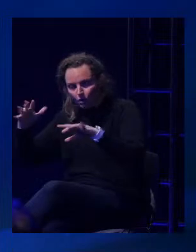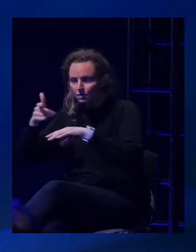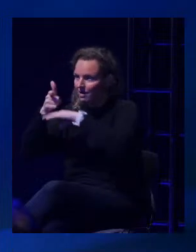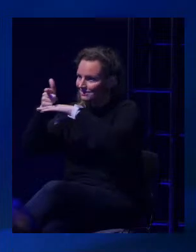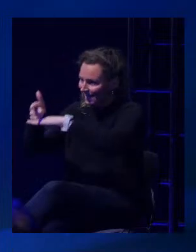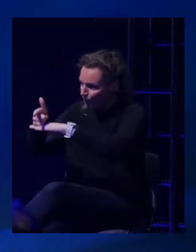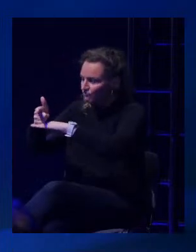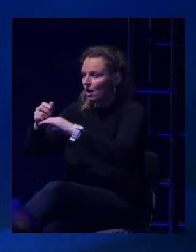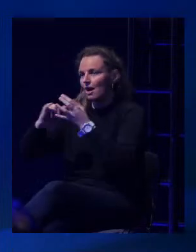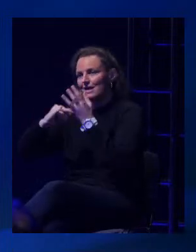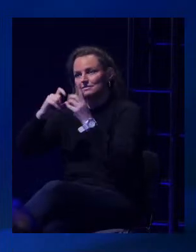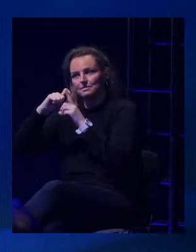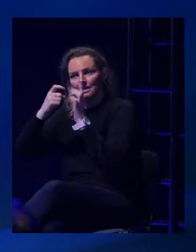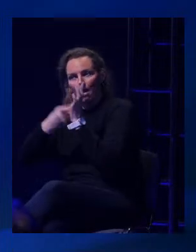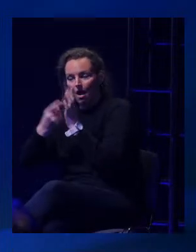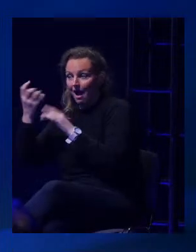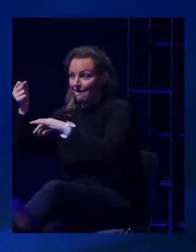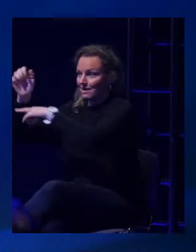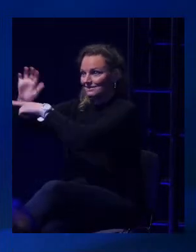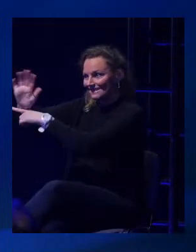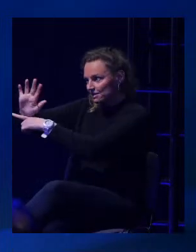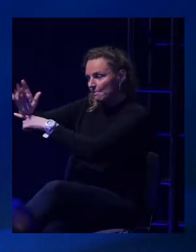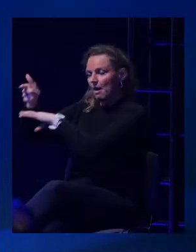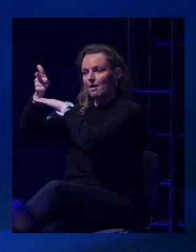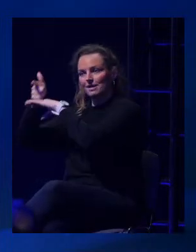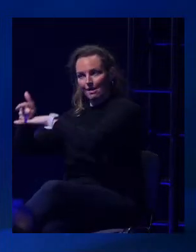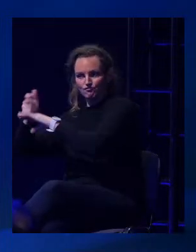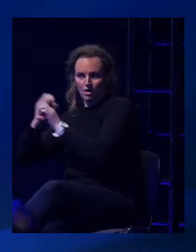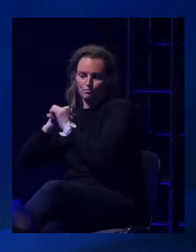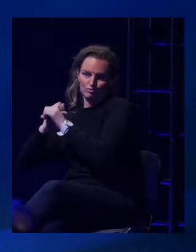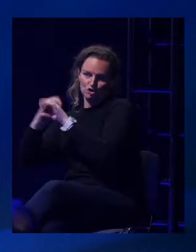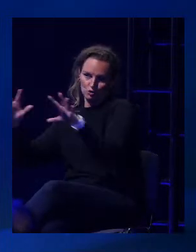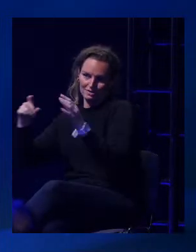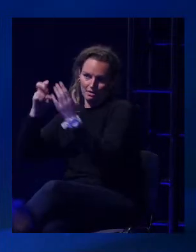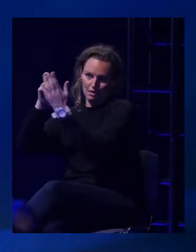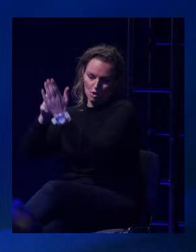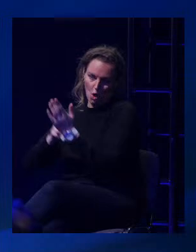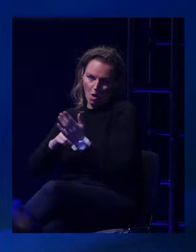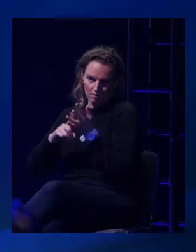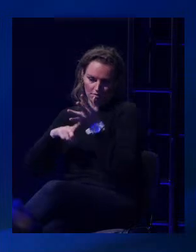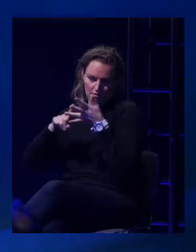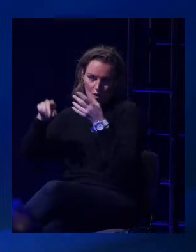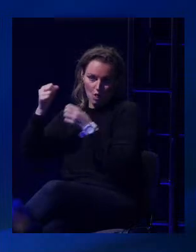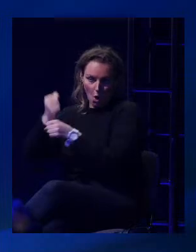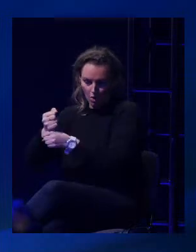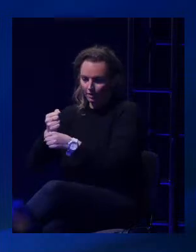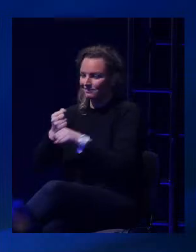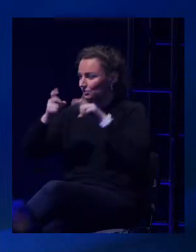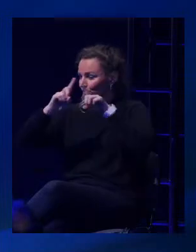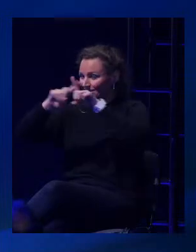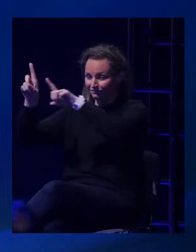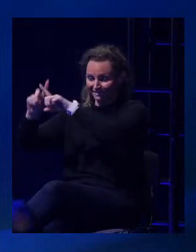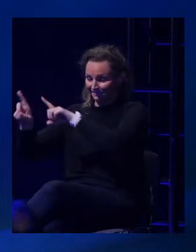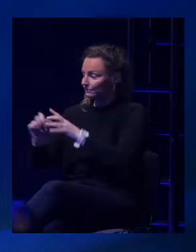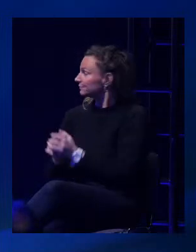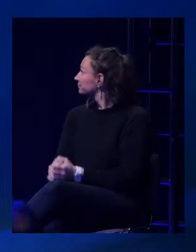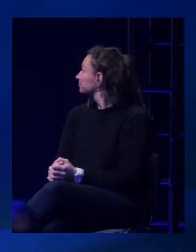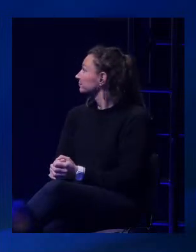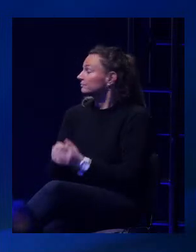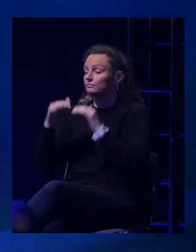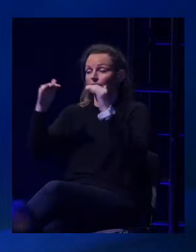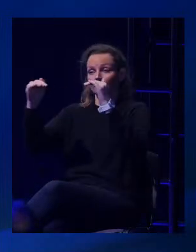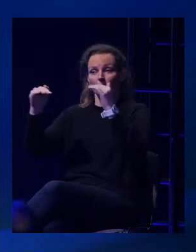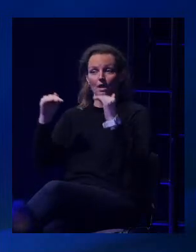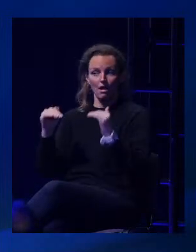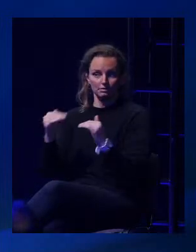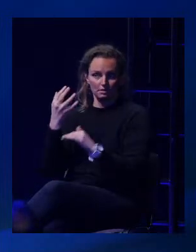which is producing log. And then we have the record, edit, or replay system as well, which is also producing SDR. Underneath, we have a number